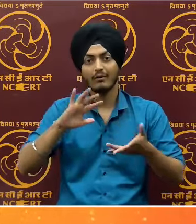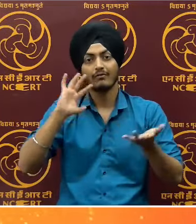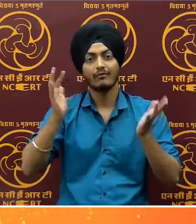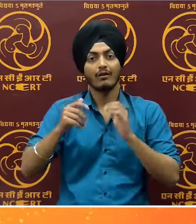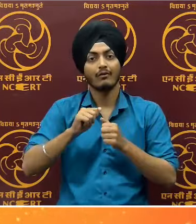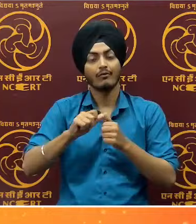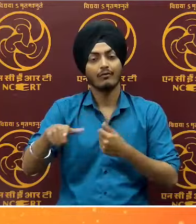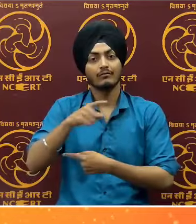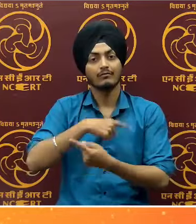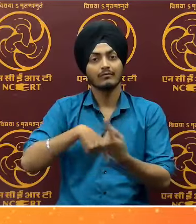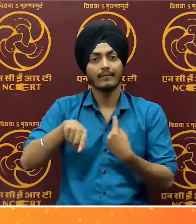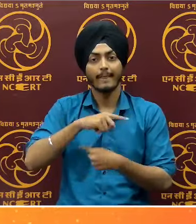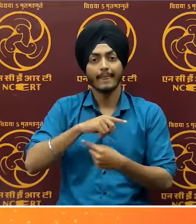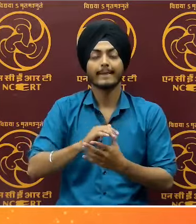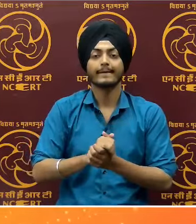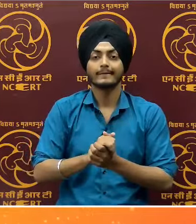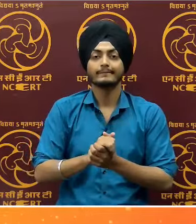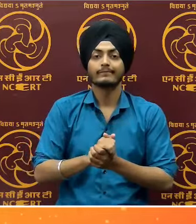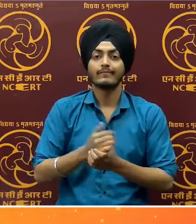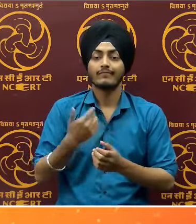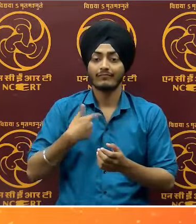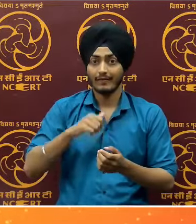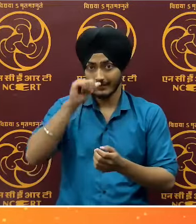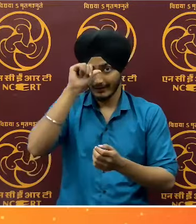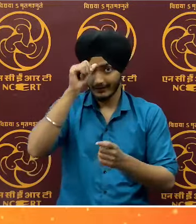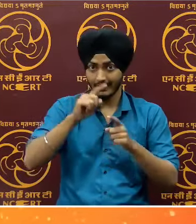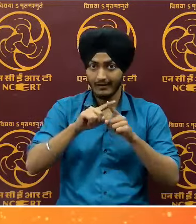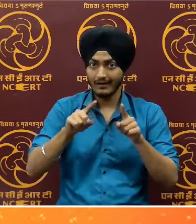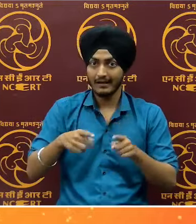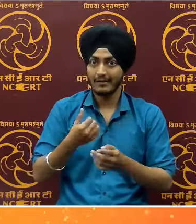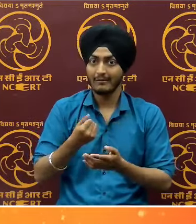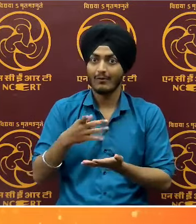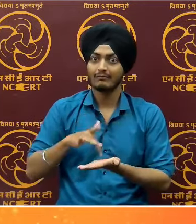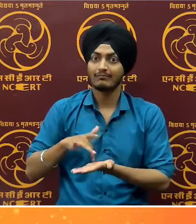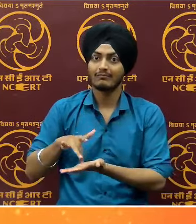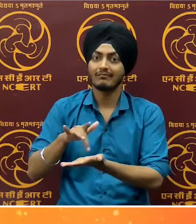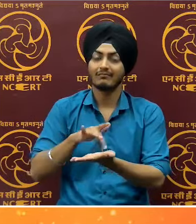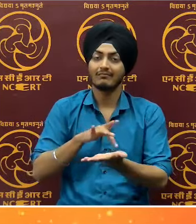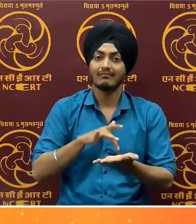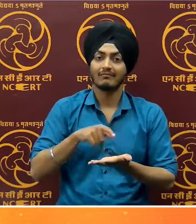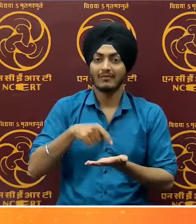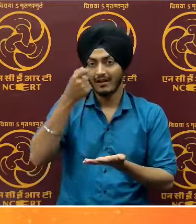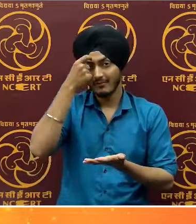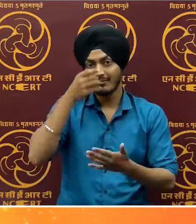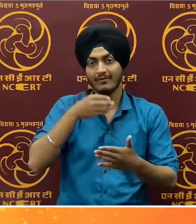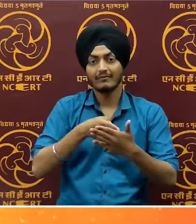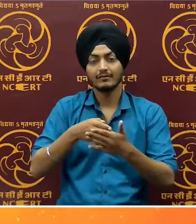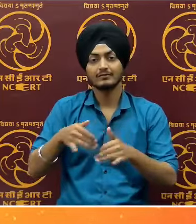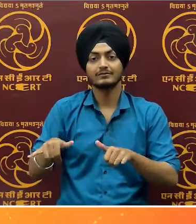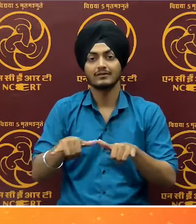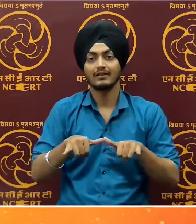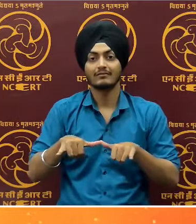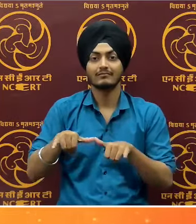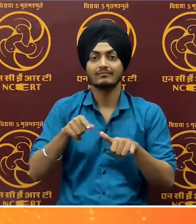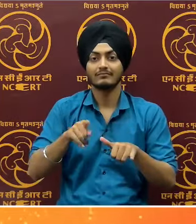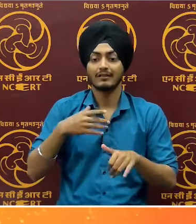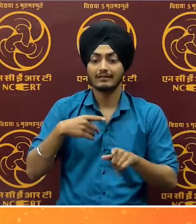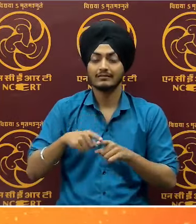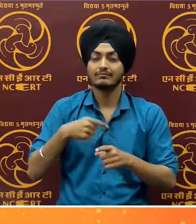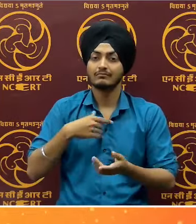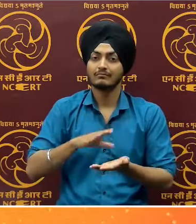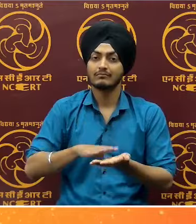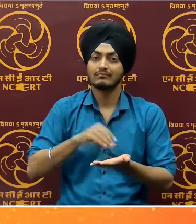the image of most of the villages in India. Okay. Okay. So, if we would like to learn